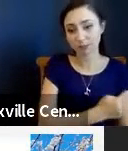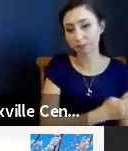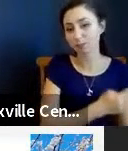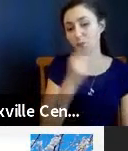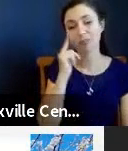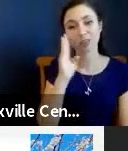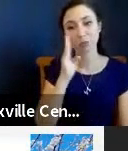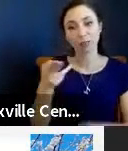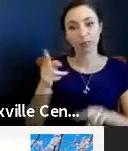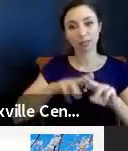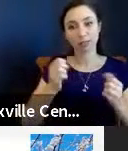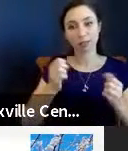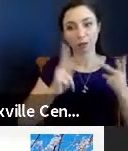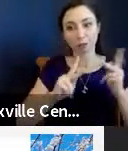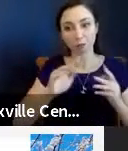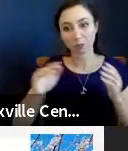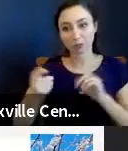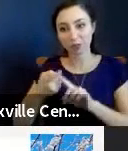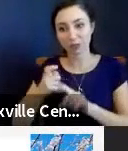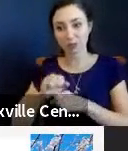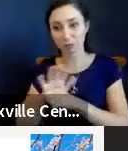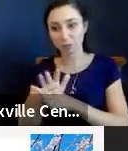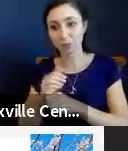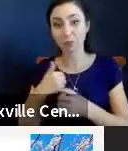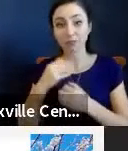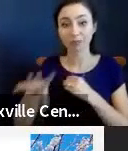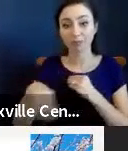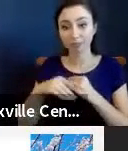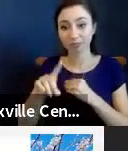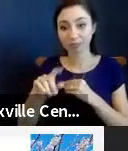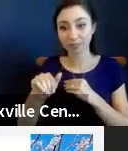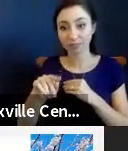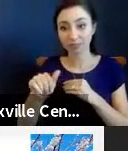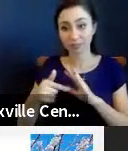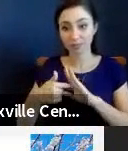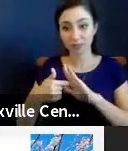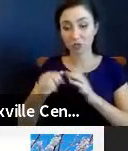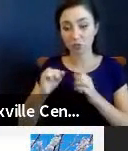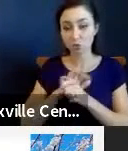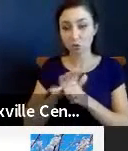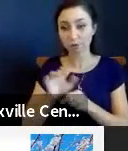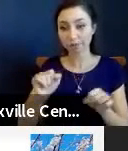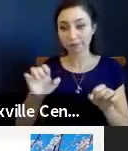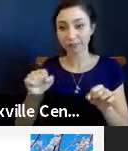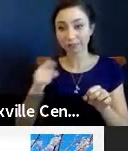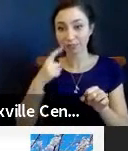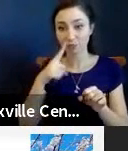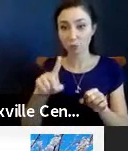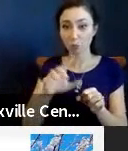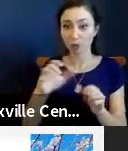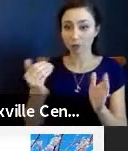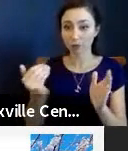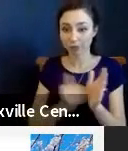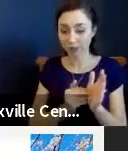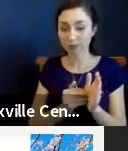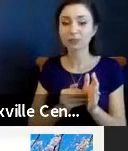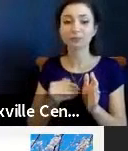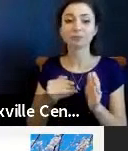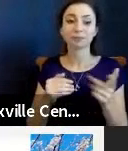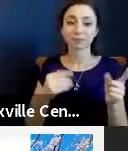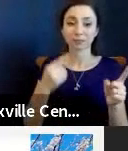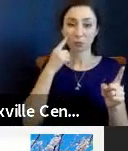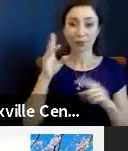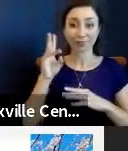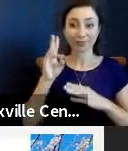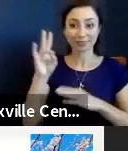have some supplemental data that shows our COVID cases per 100,000. As of today, our 7-day